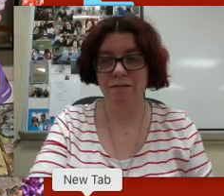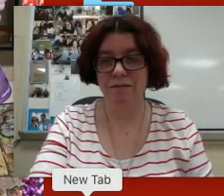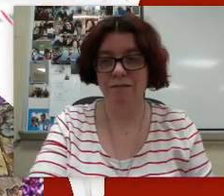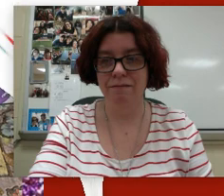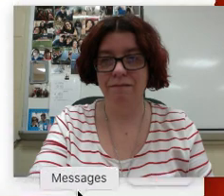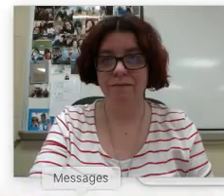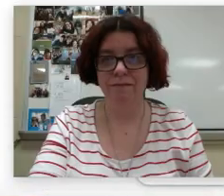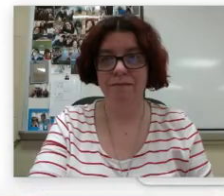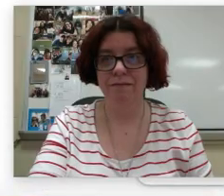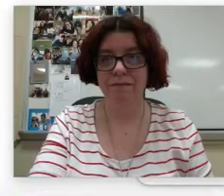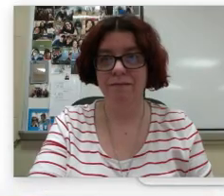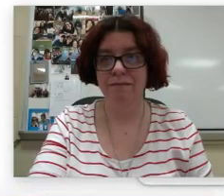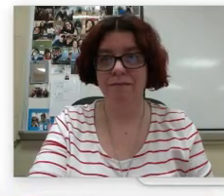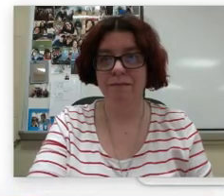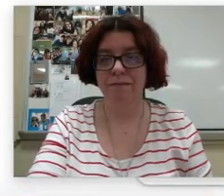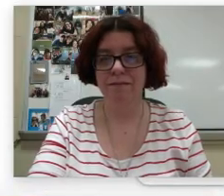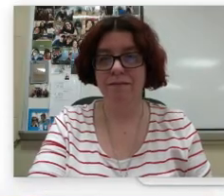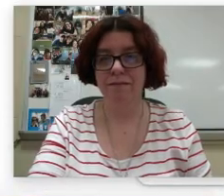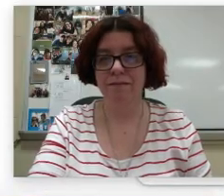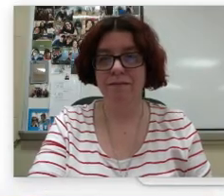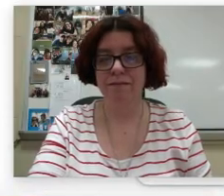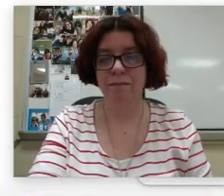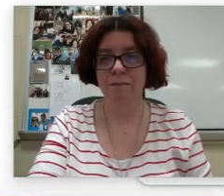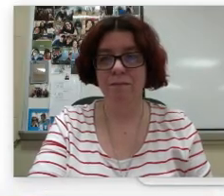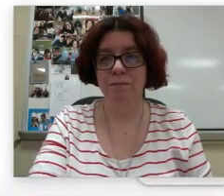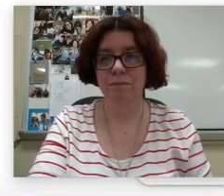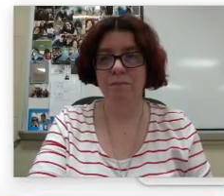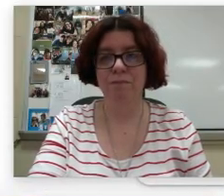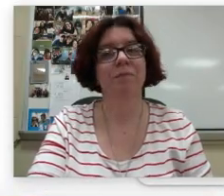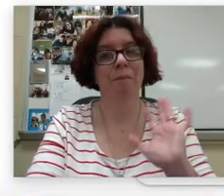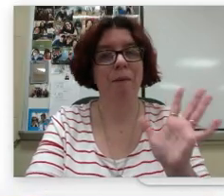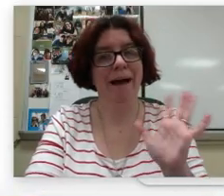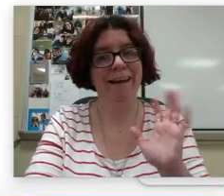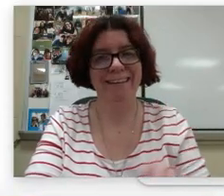goodness. Bye.